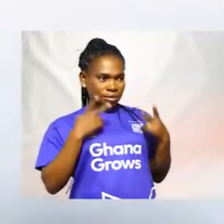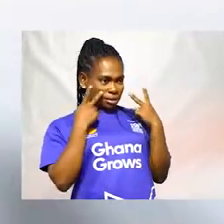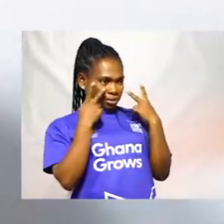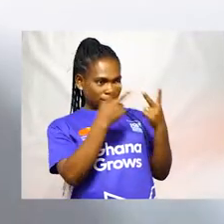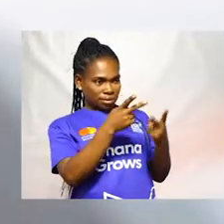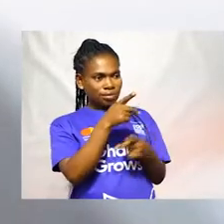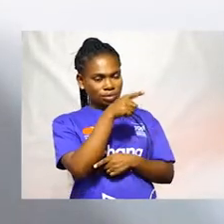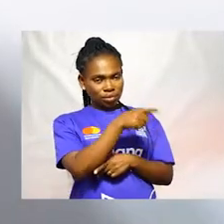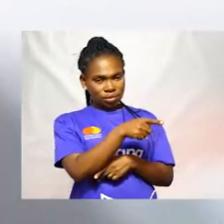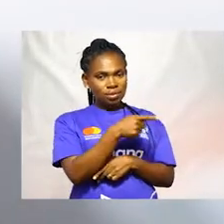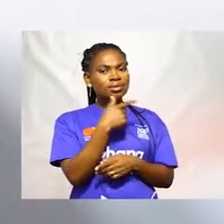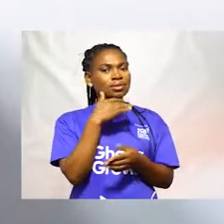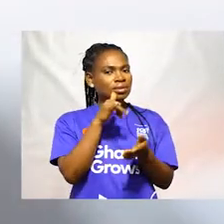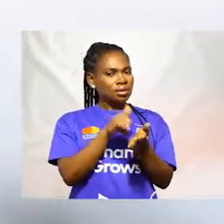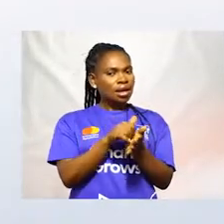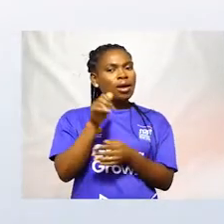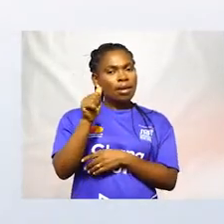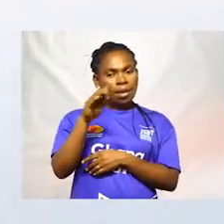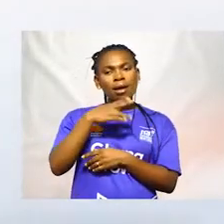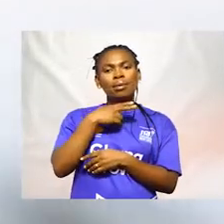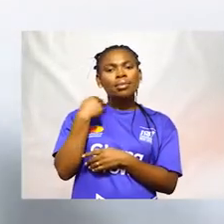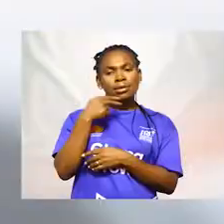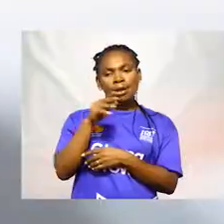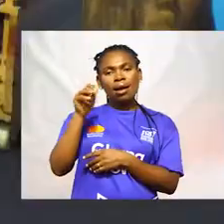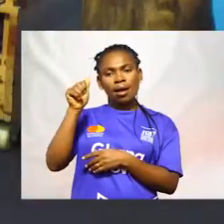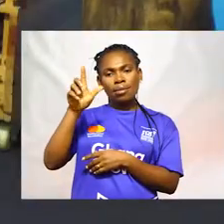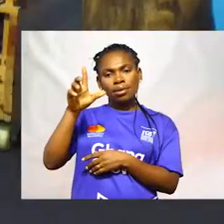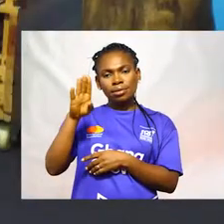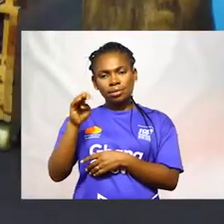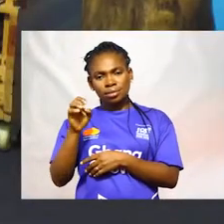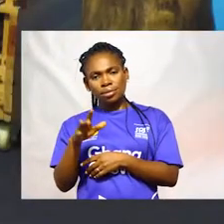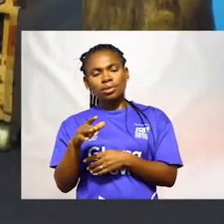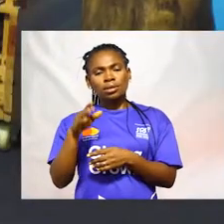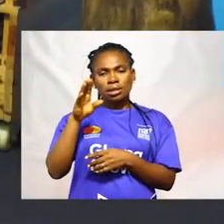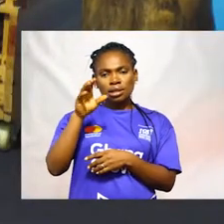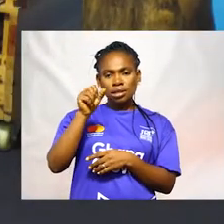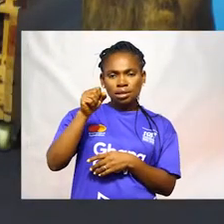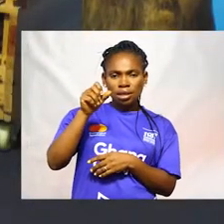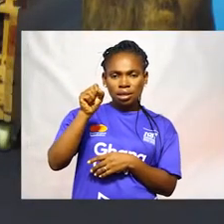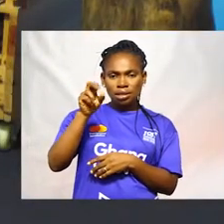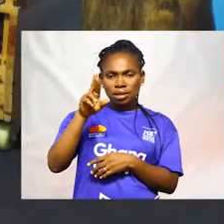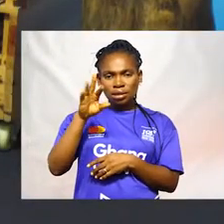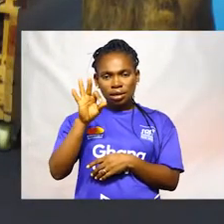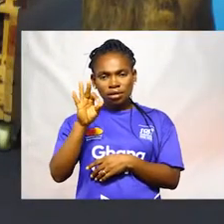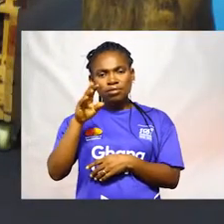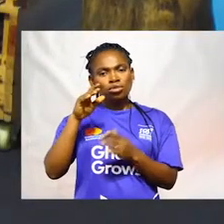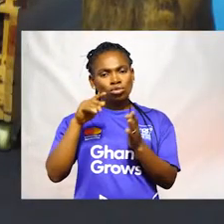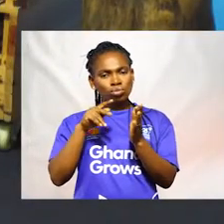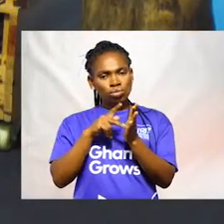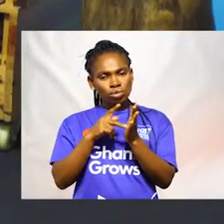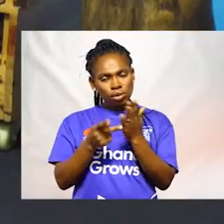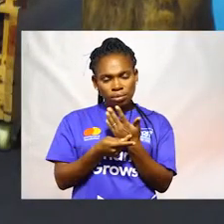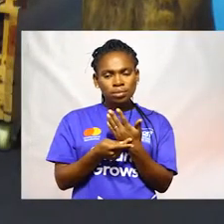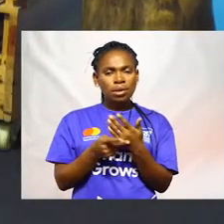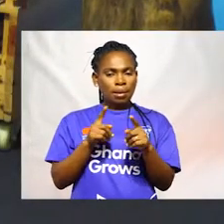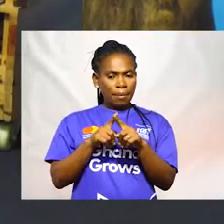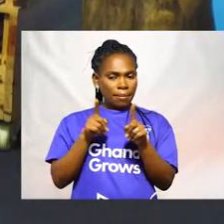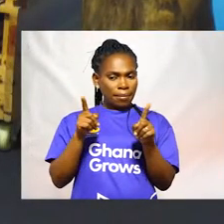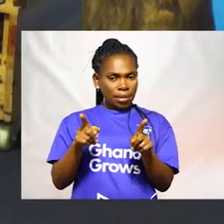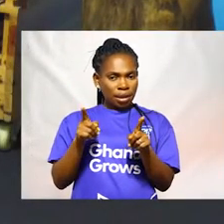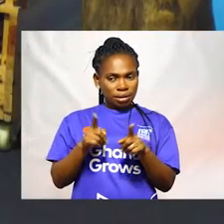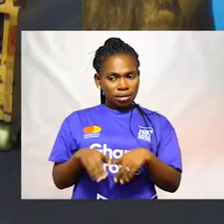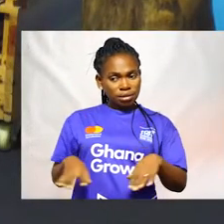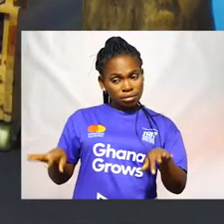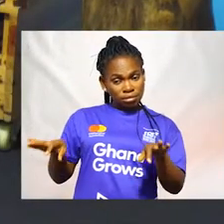It's Pastor Albert's show, Springboard Road show. But as insignificant as the